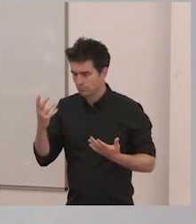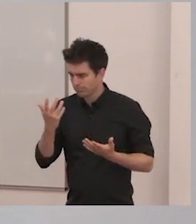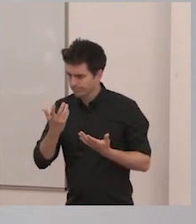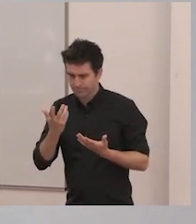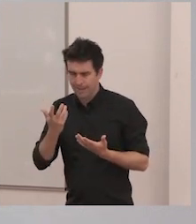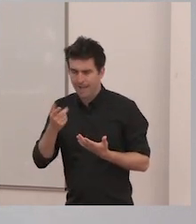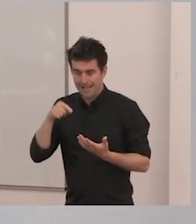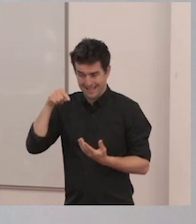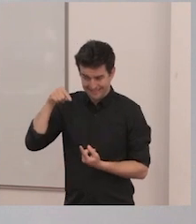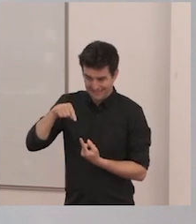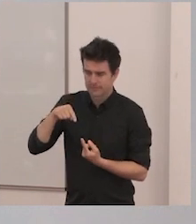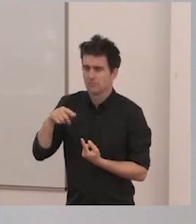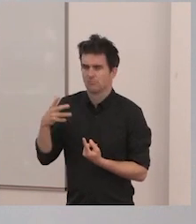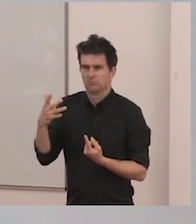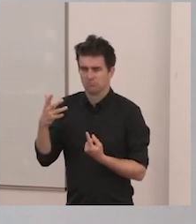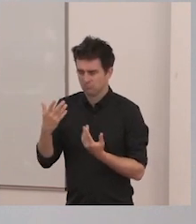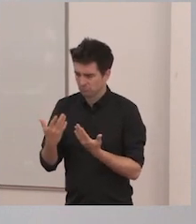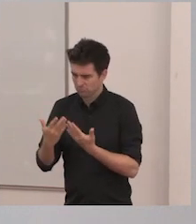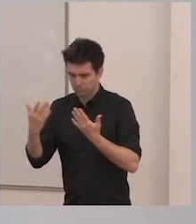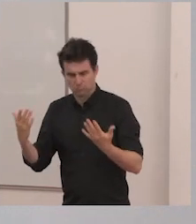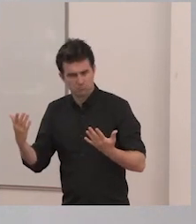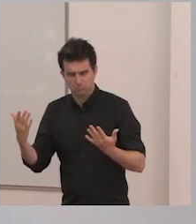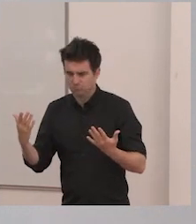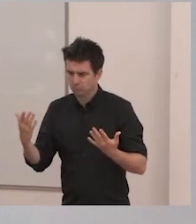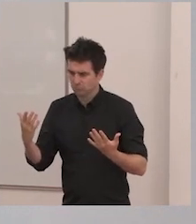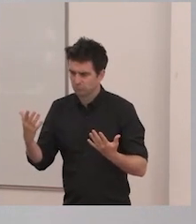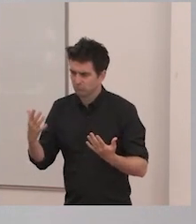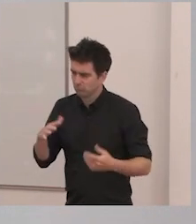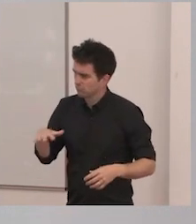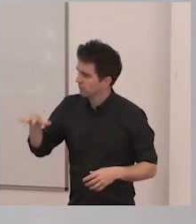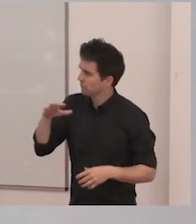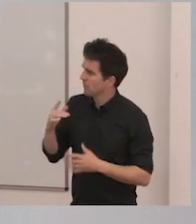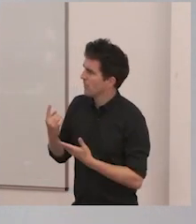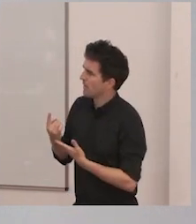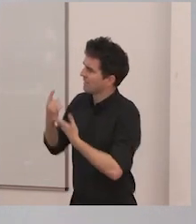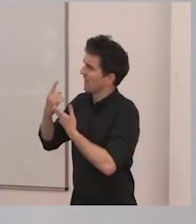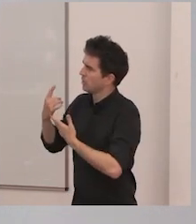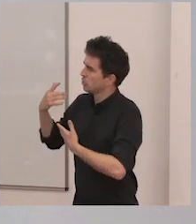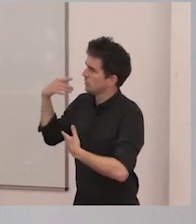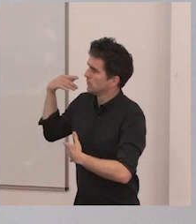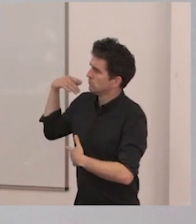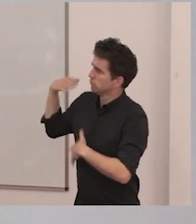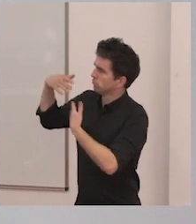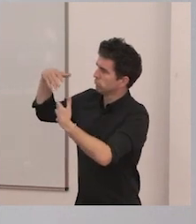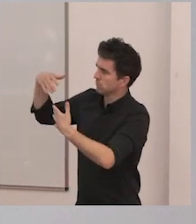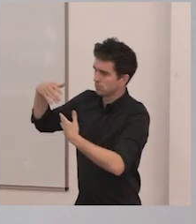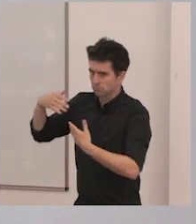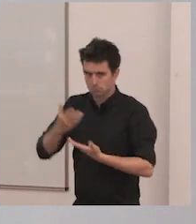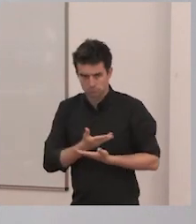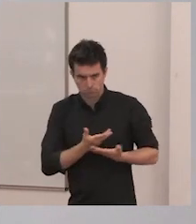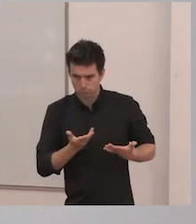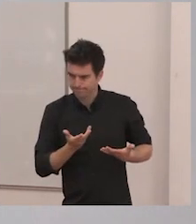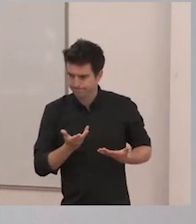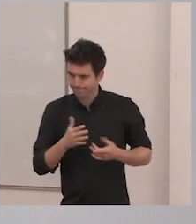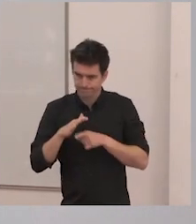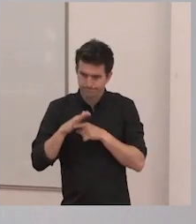and by challenging ableism, it benefits all of us who fall into the category of